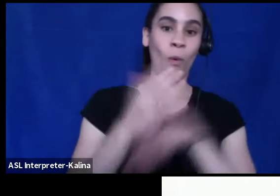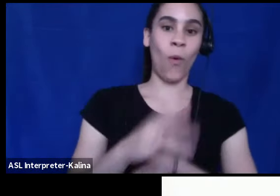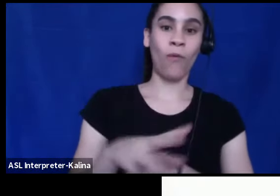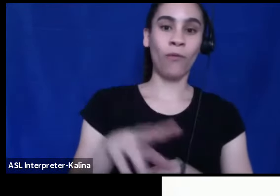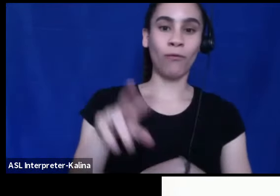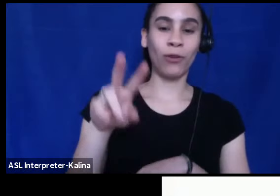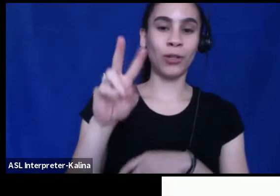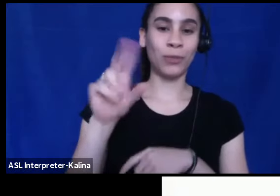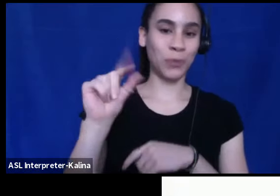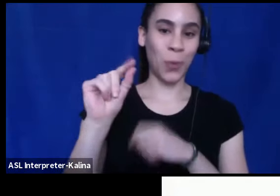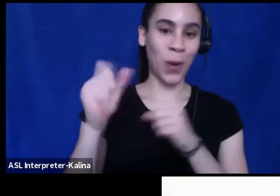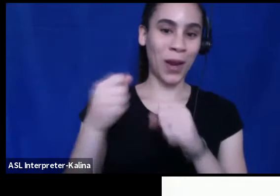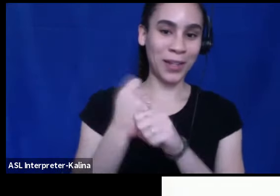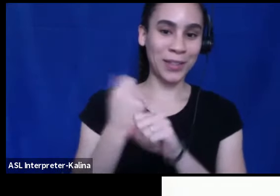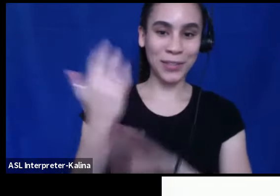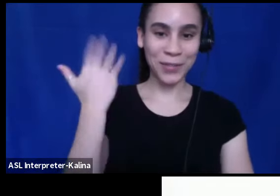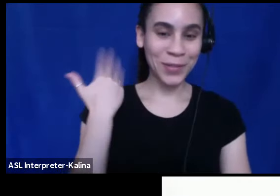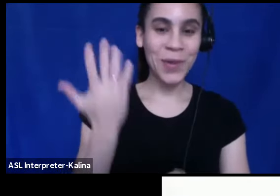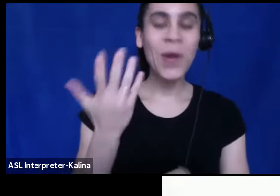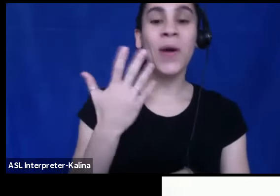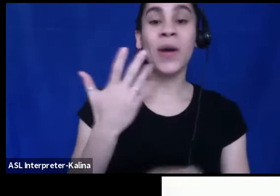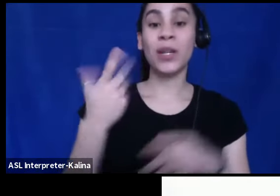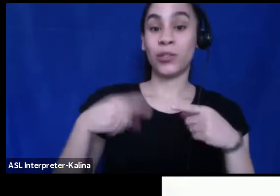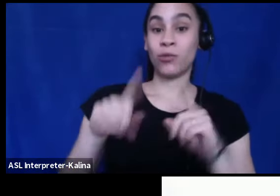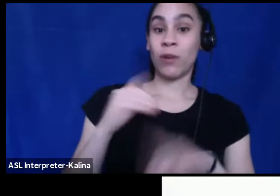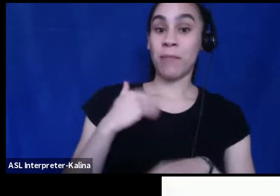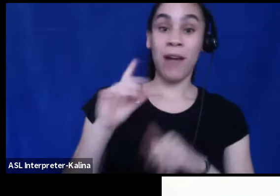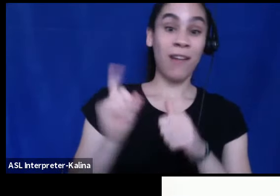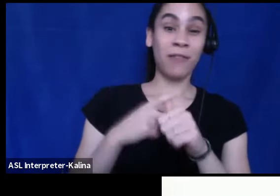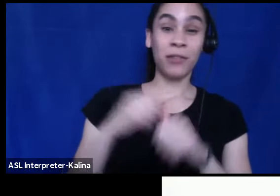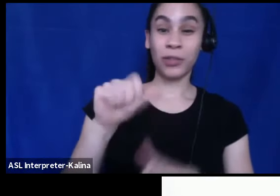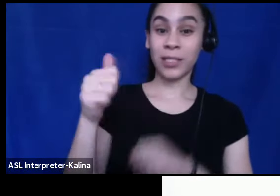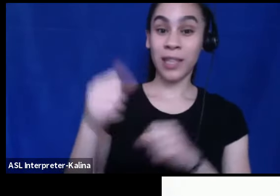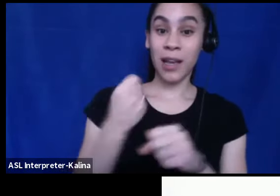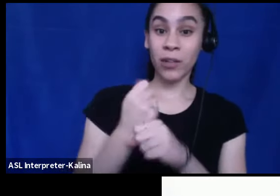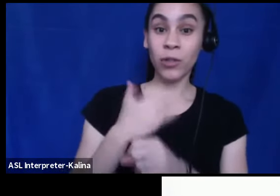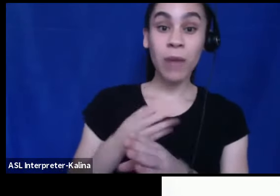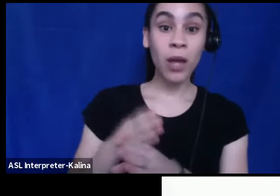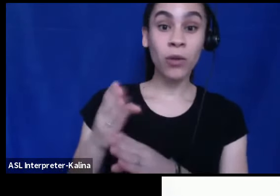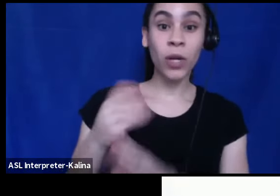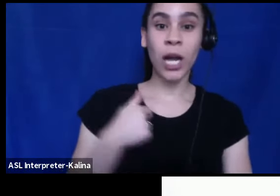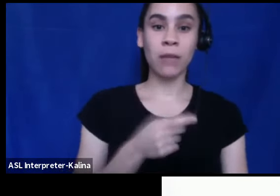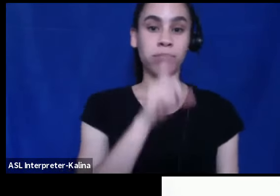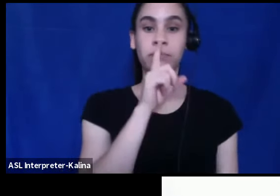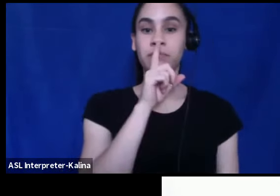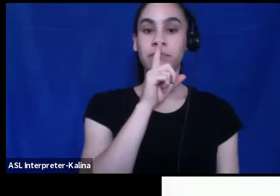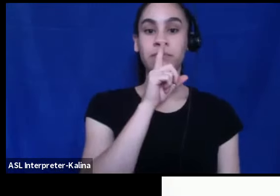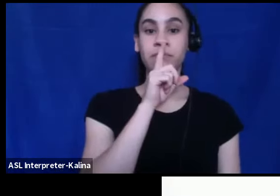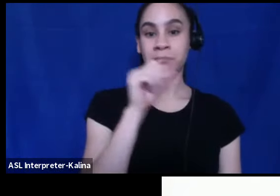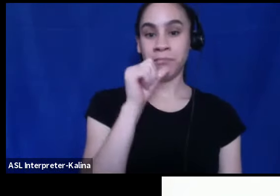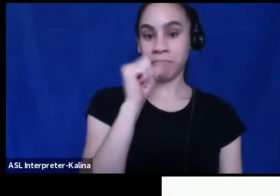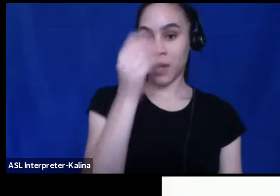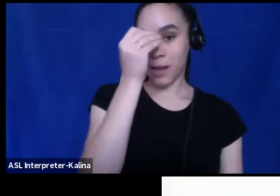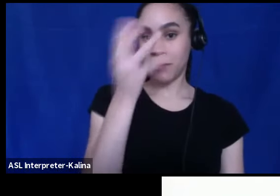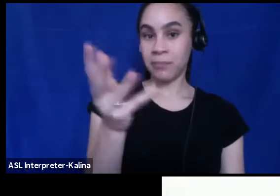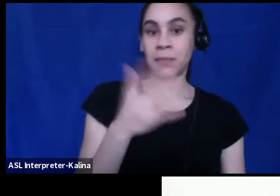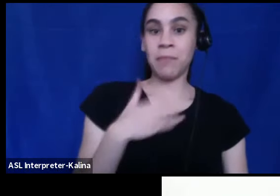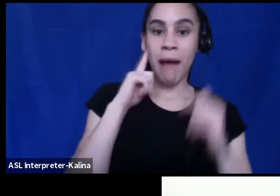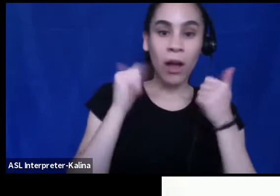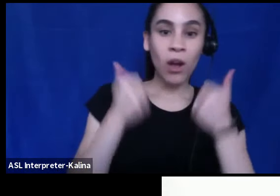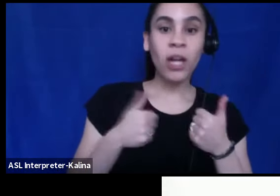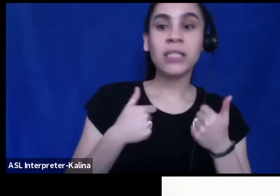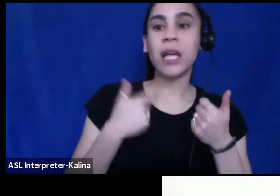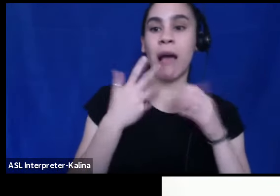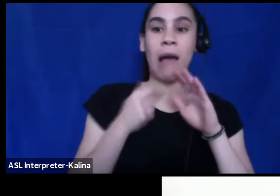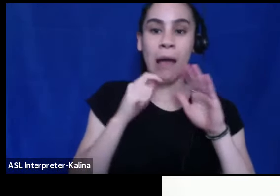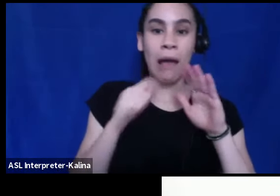my journey in my first 10 years of my career, I did not tell anyone that I had a hearing loss. I hid my hearing aids, I wore